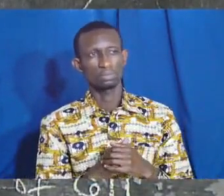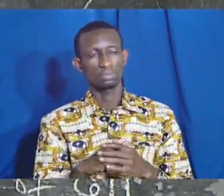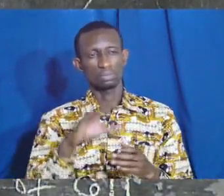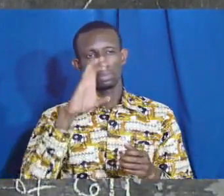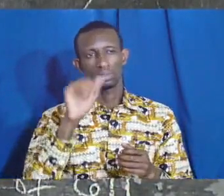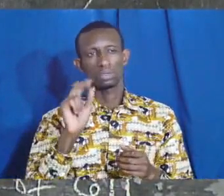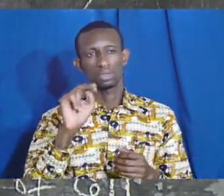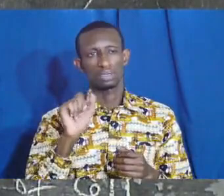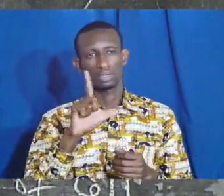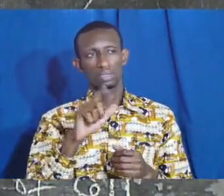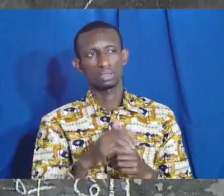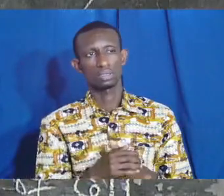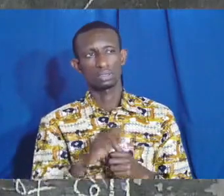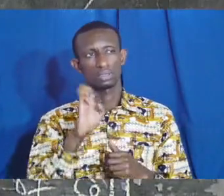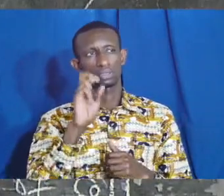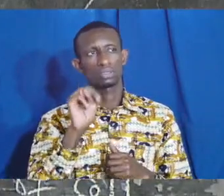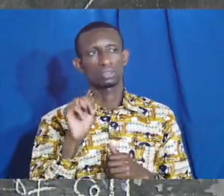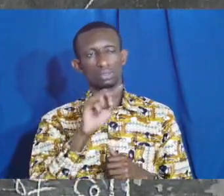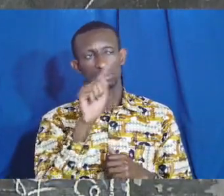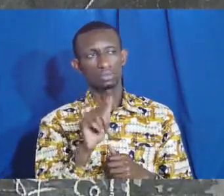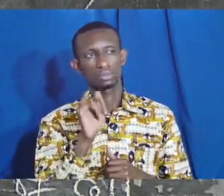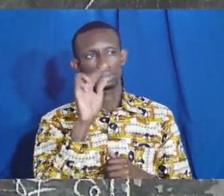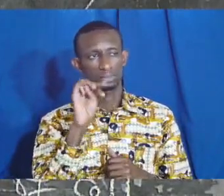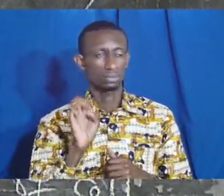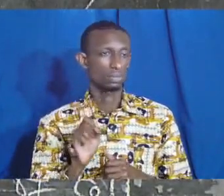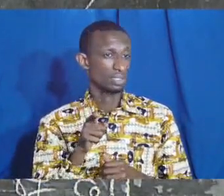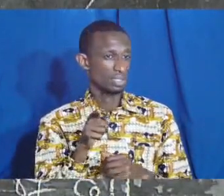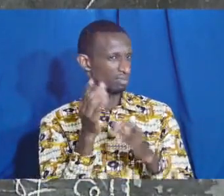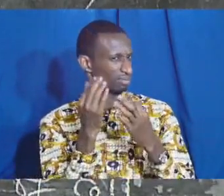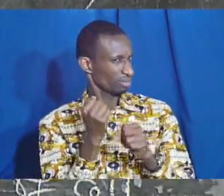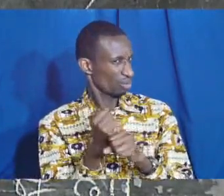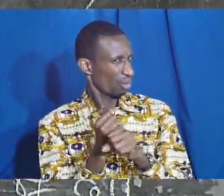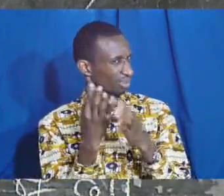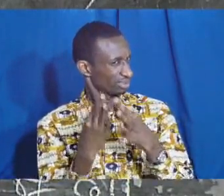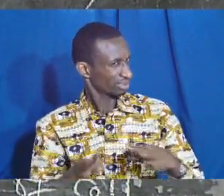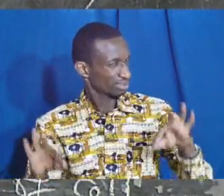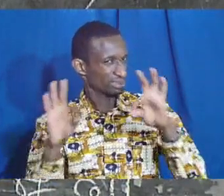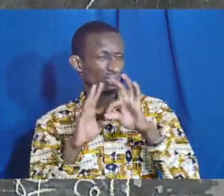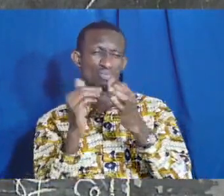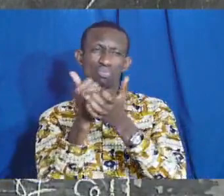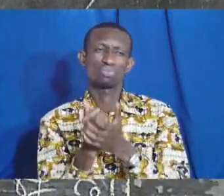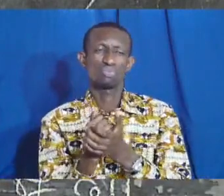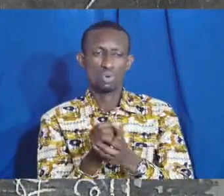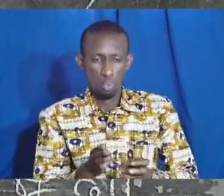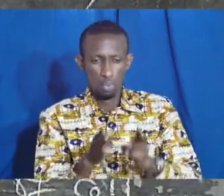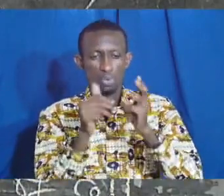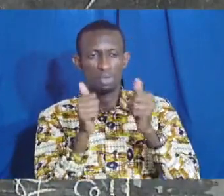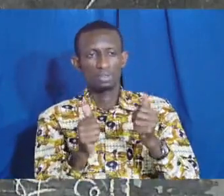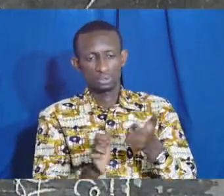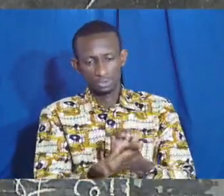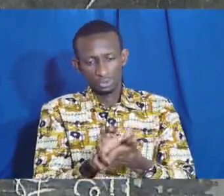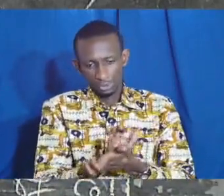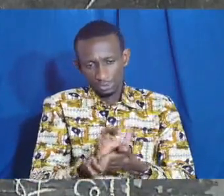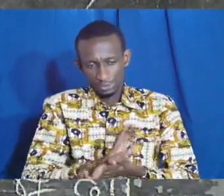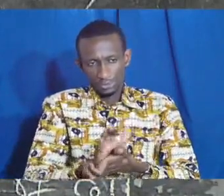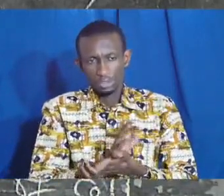canal enzymes, which performs the role of digestion of food. Digestion of